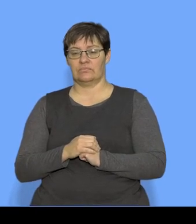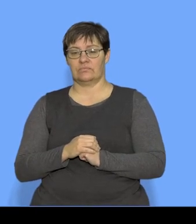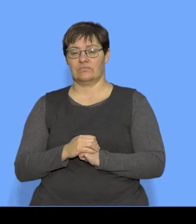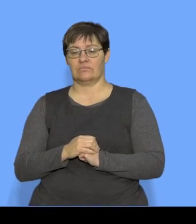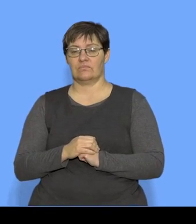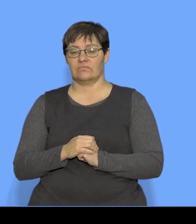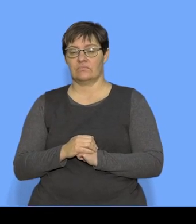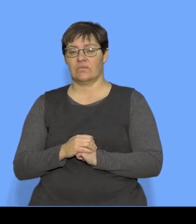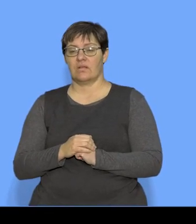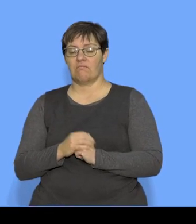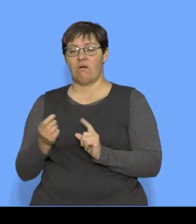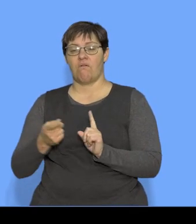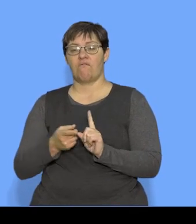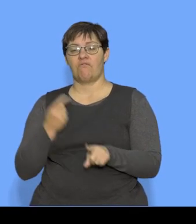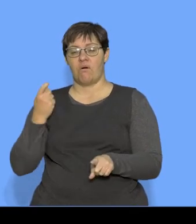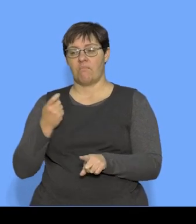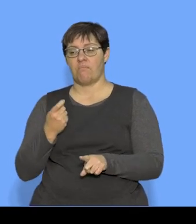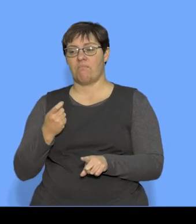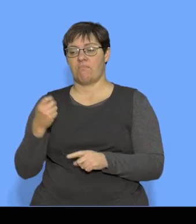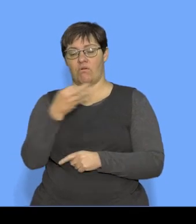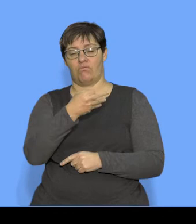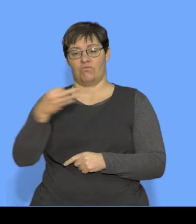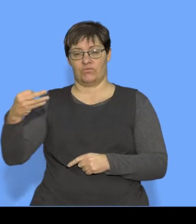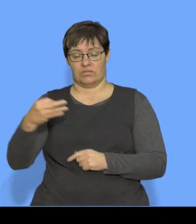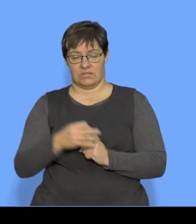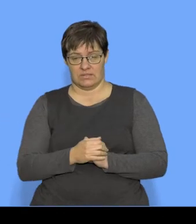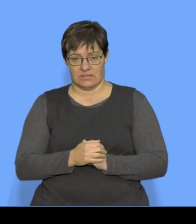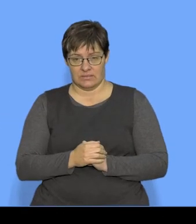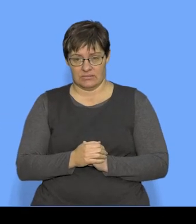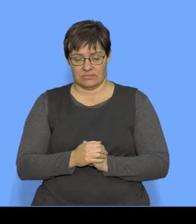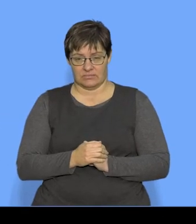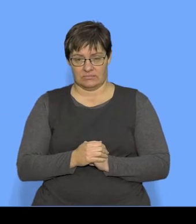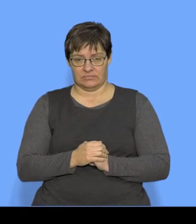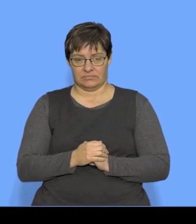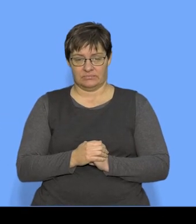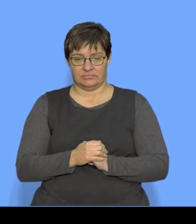And then this will just be from congruency,